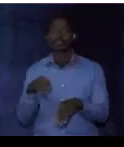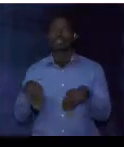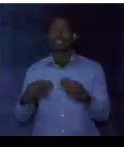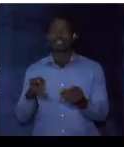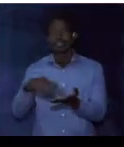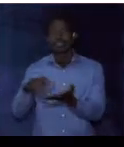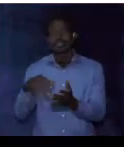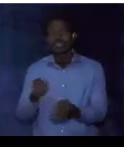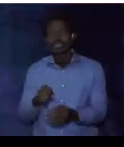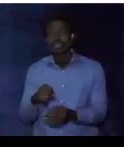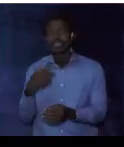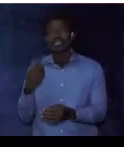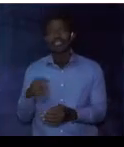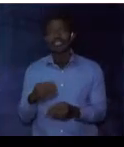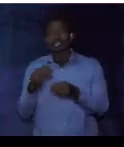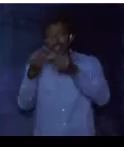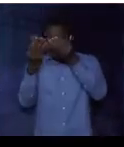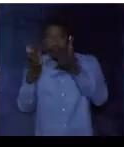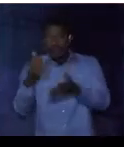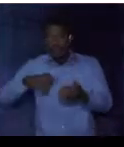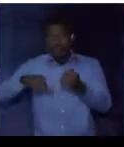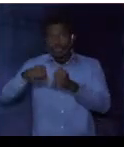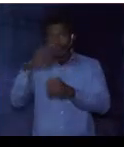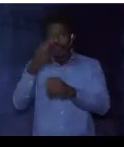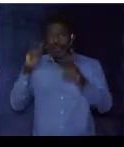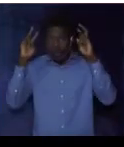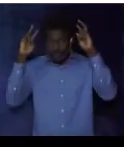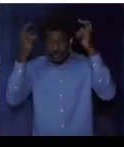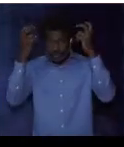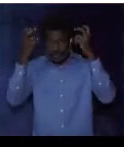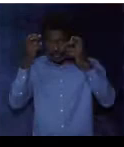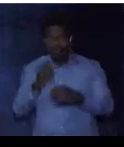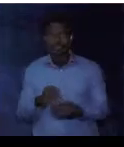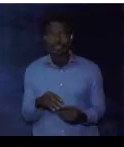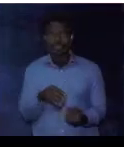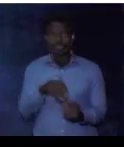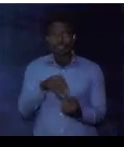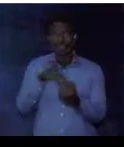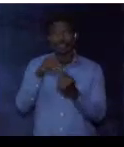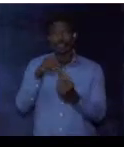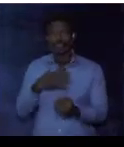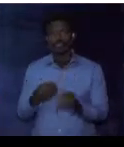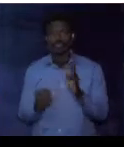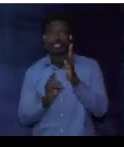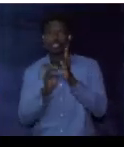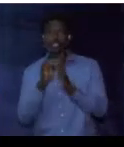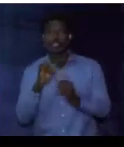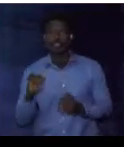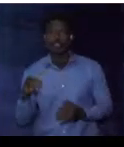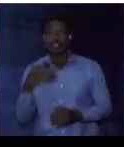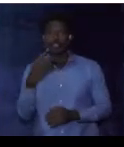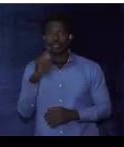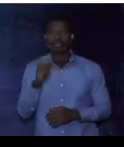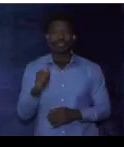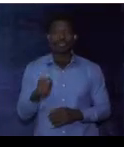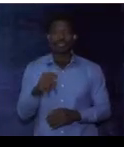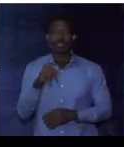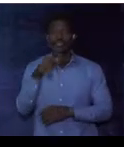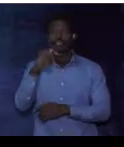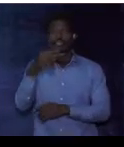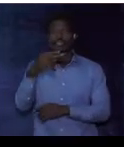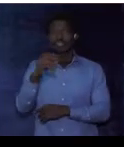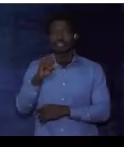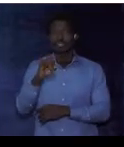give readers specific information about the topic, supporting and developing